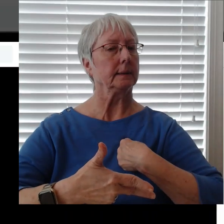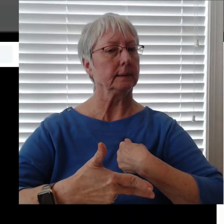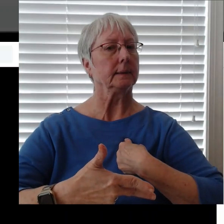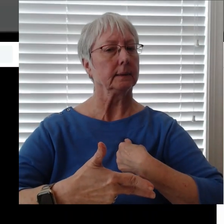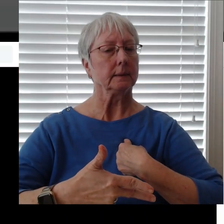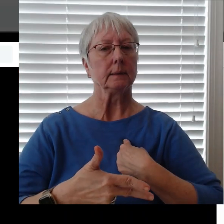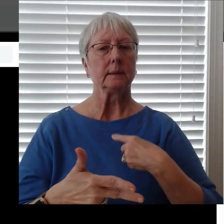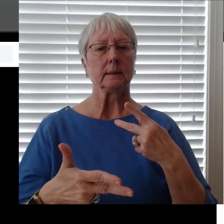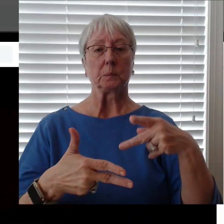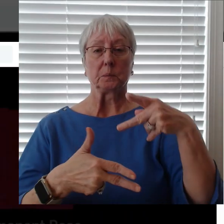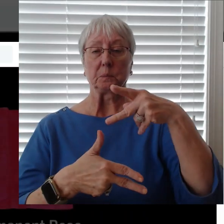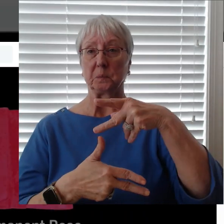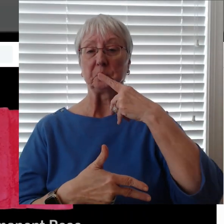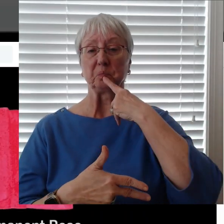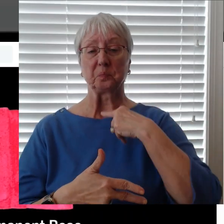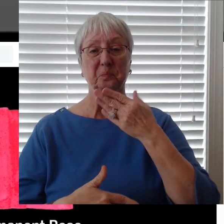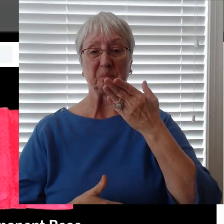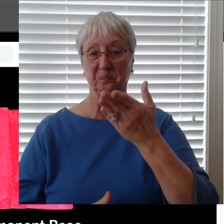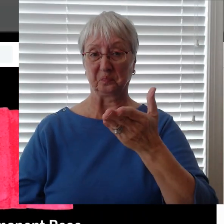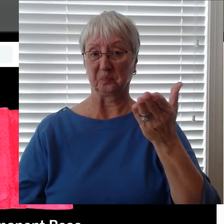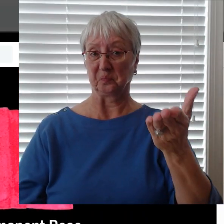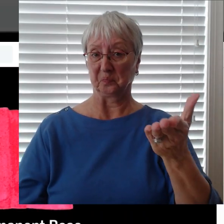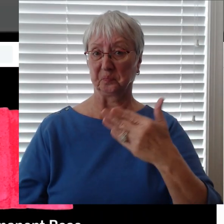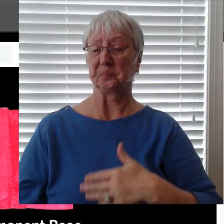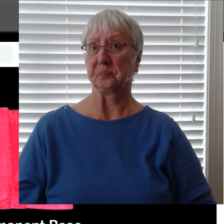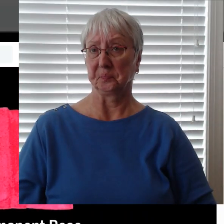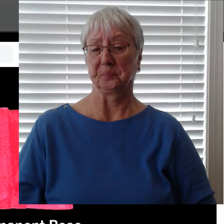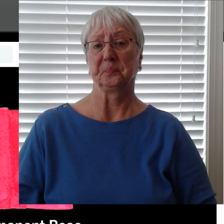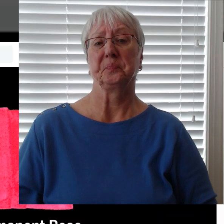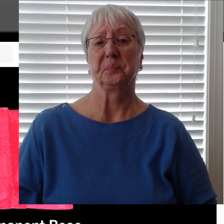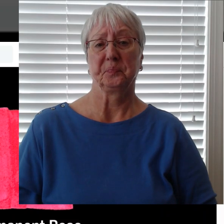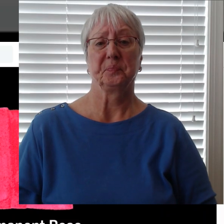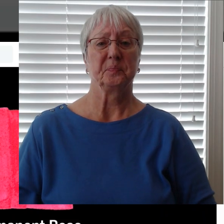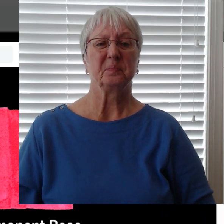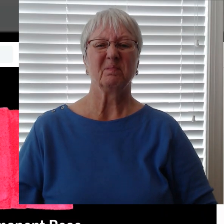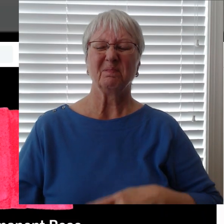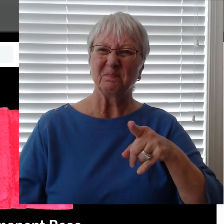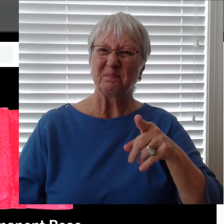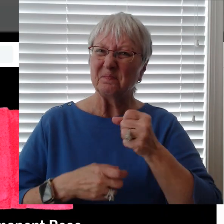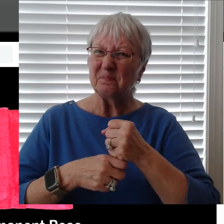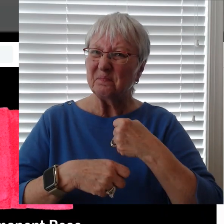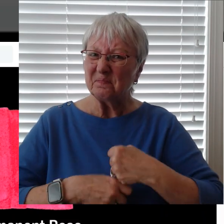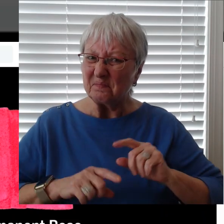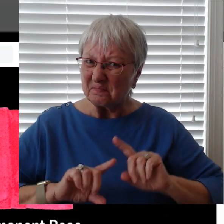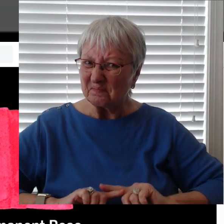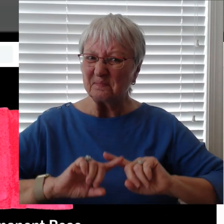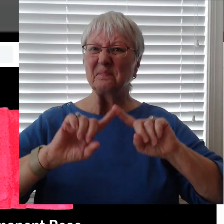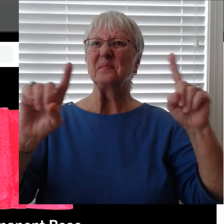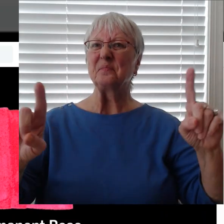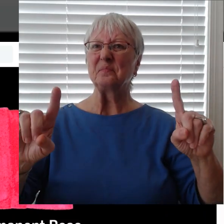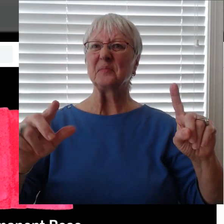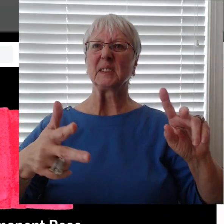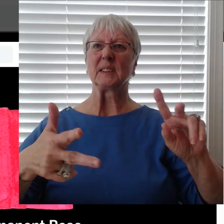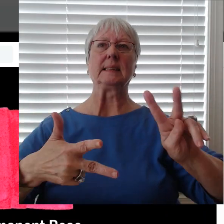primary reds, we have cadmium red and permanent rose, which create entirely different secondary